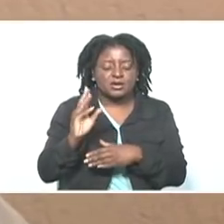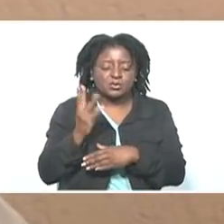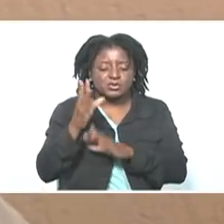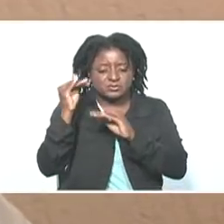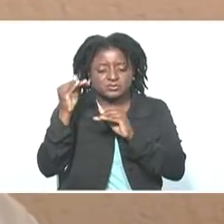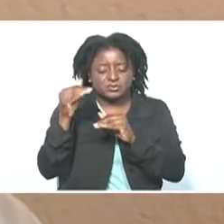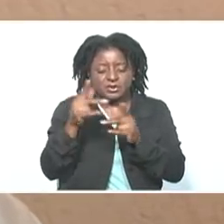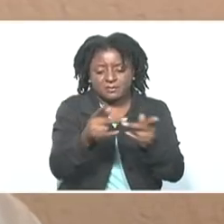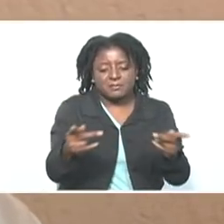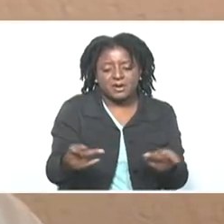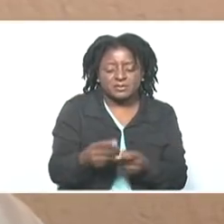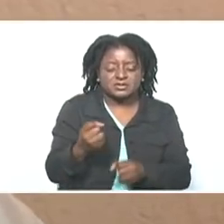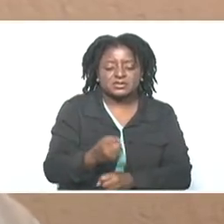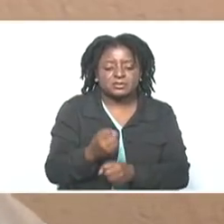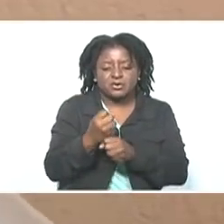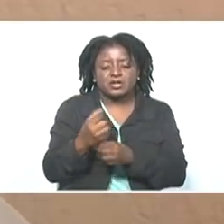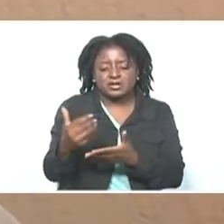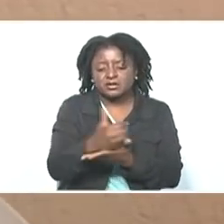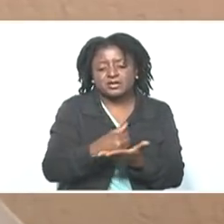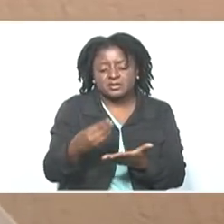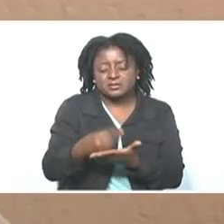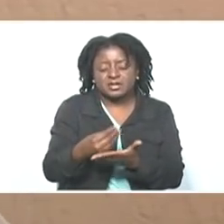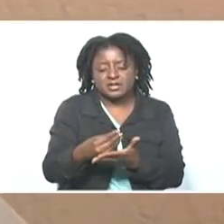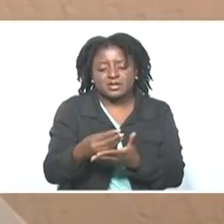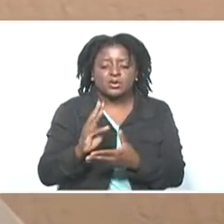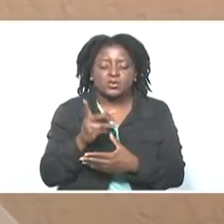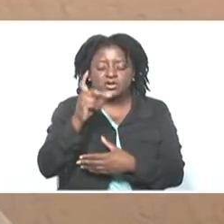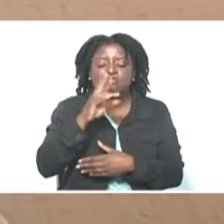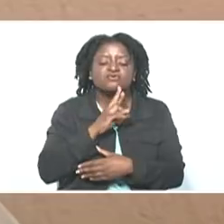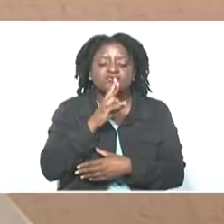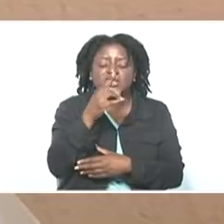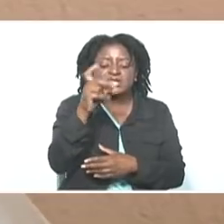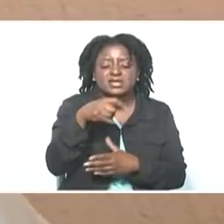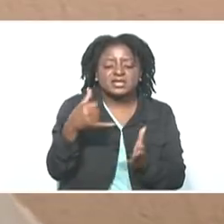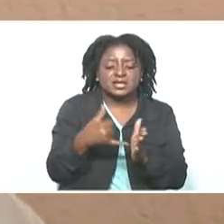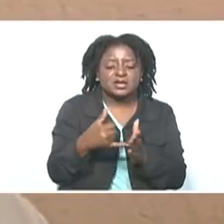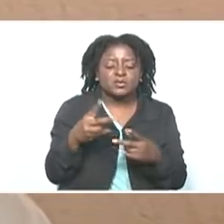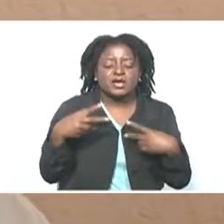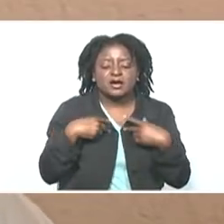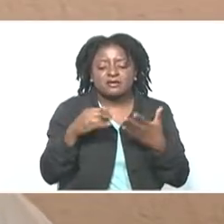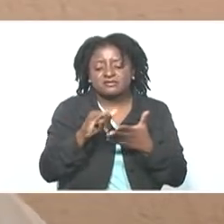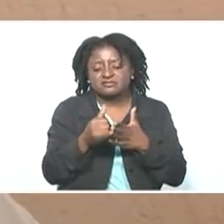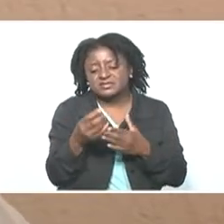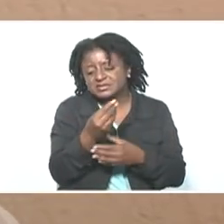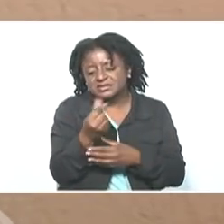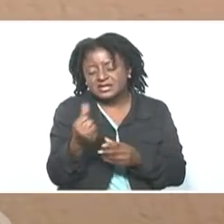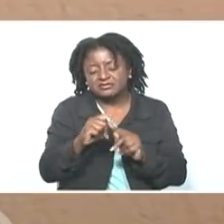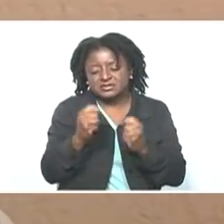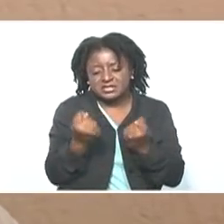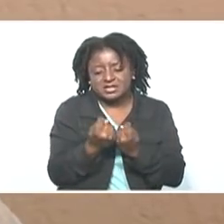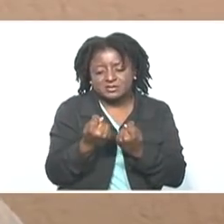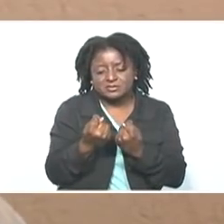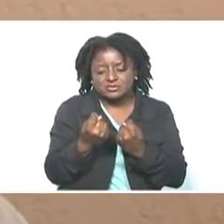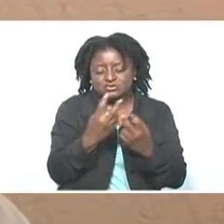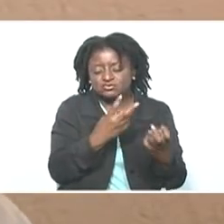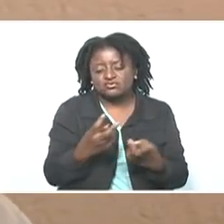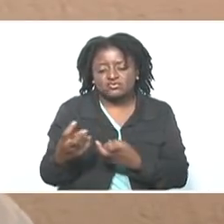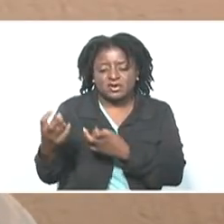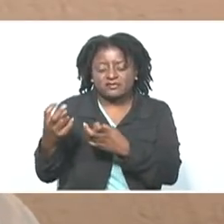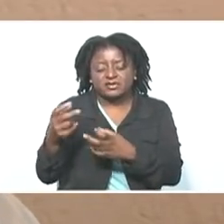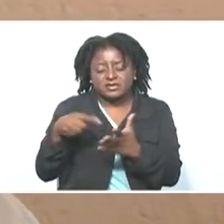raising funds in that regard because we really need it. Like I said, we have these several teams going off this year,